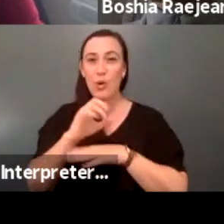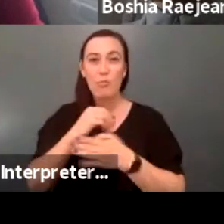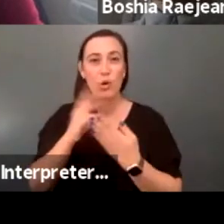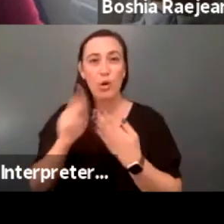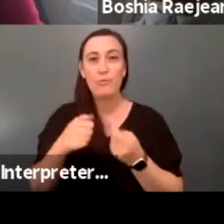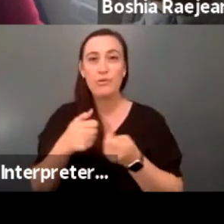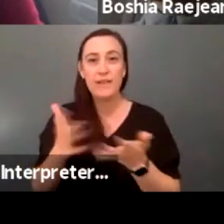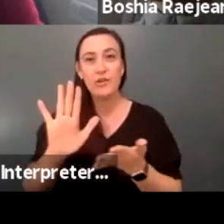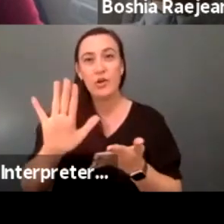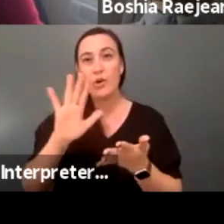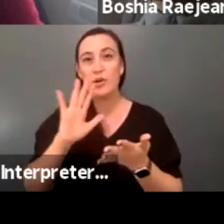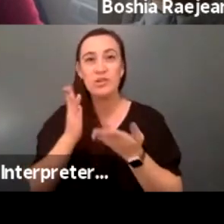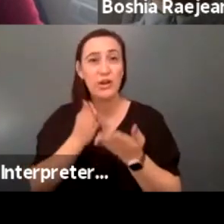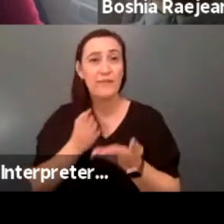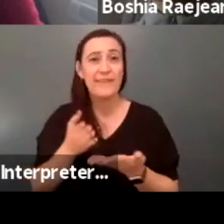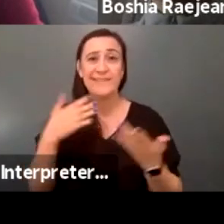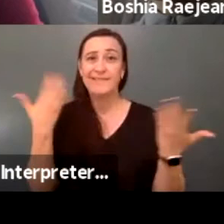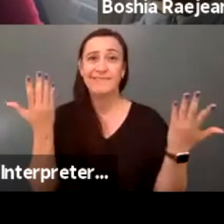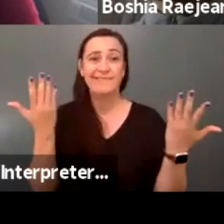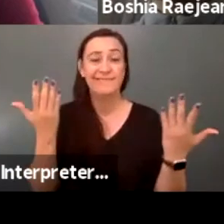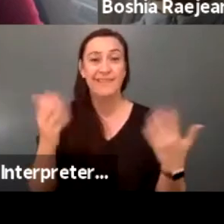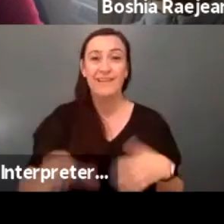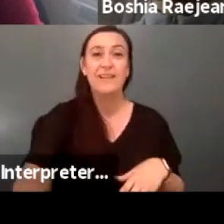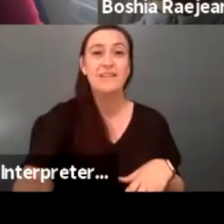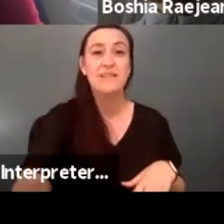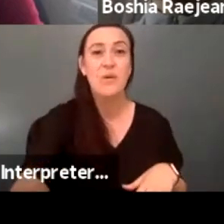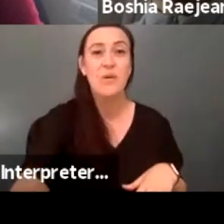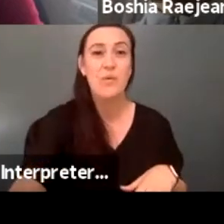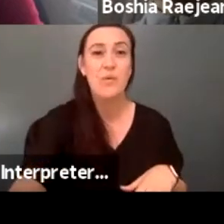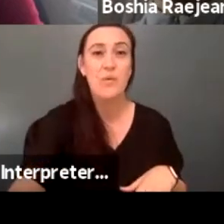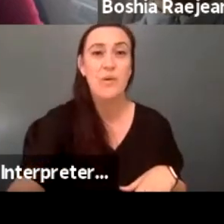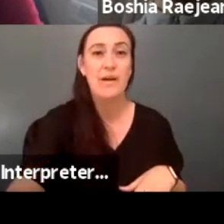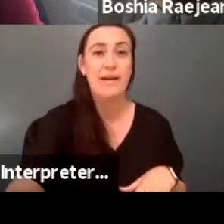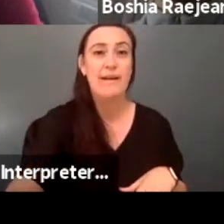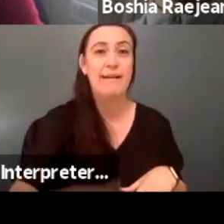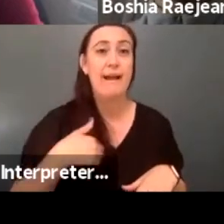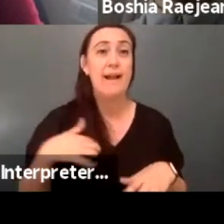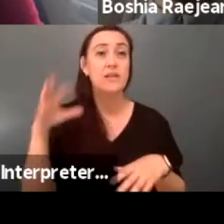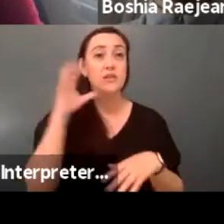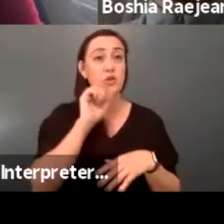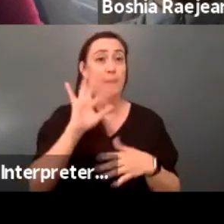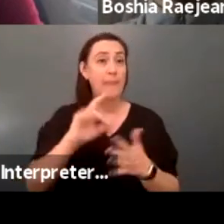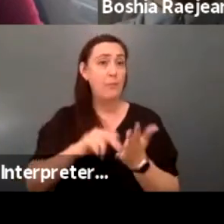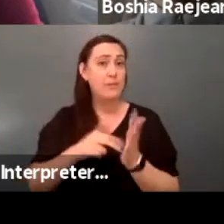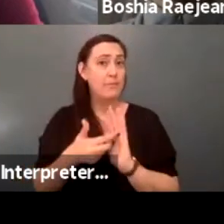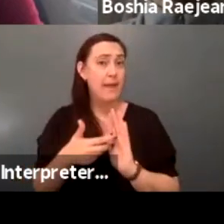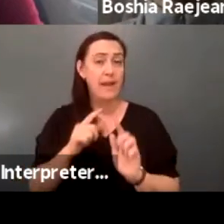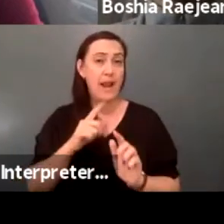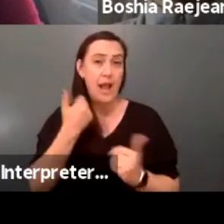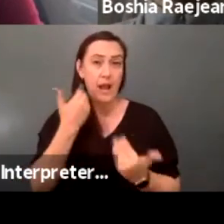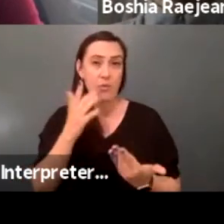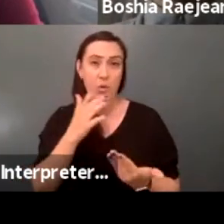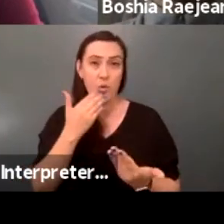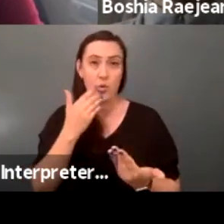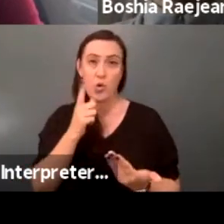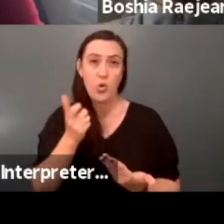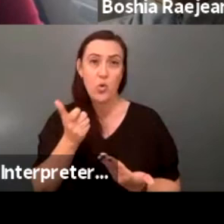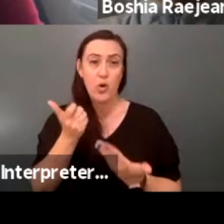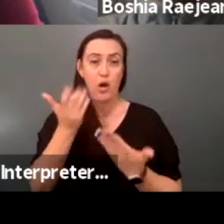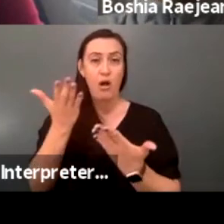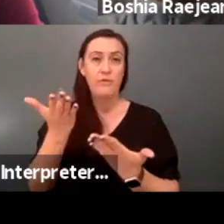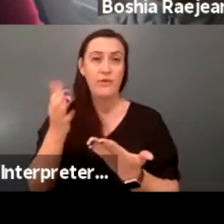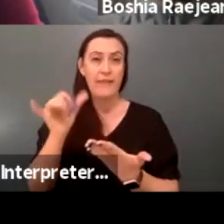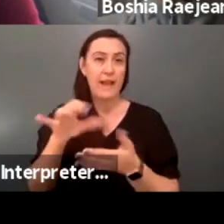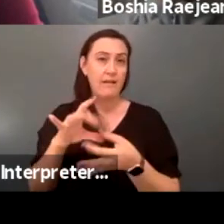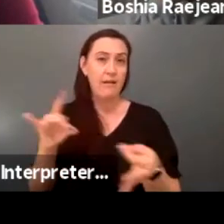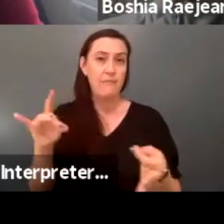I'm assuming that's what the person who offered that suggestion meant. But if others have more information on the history of it,